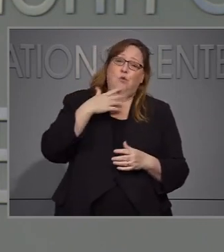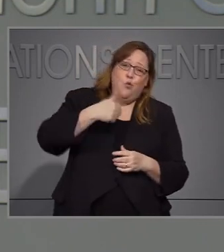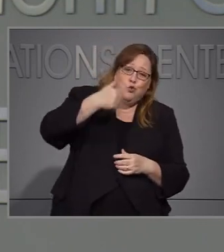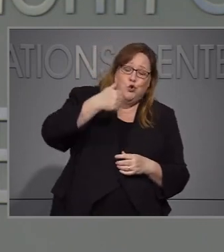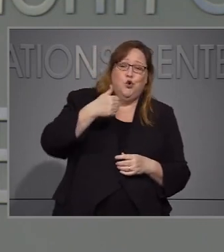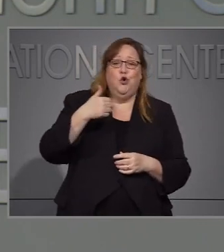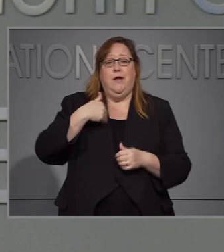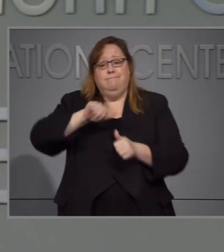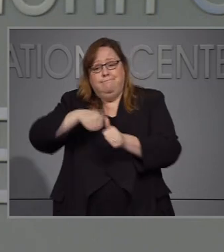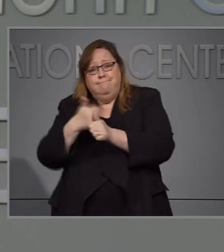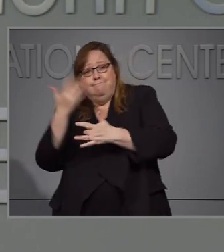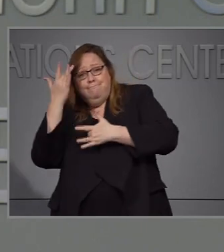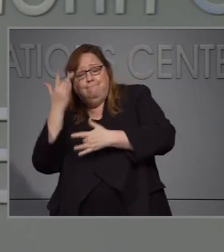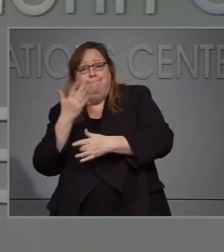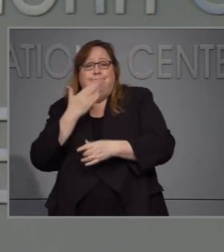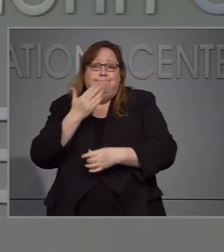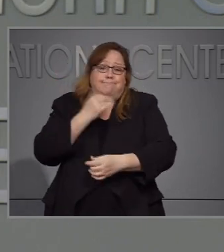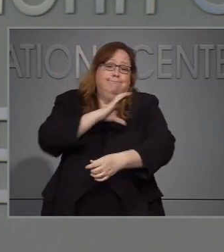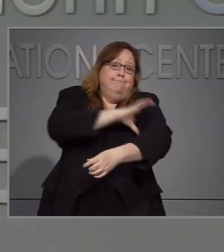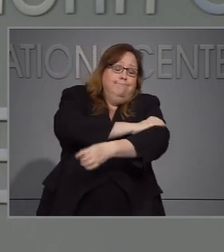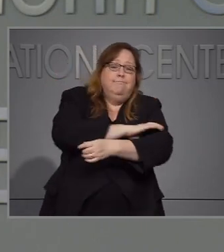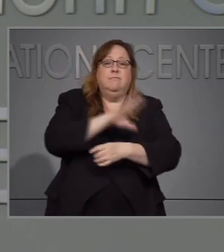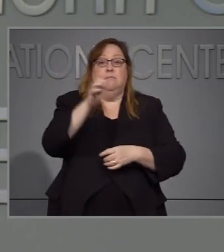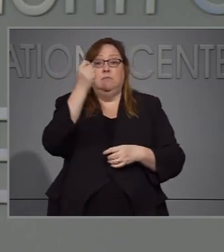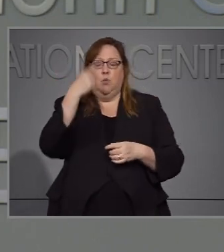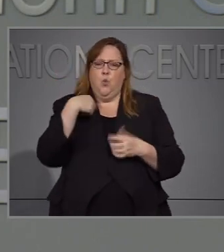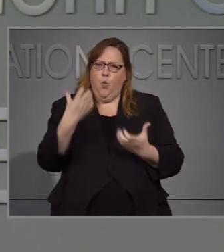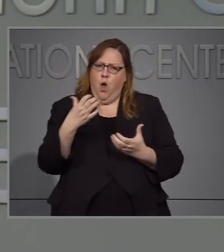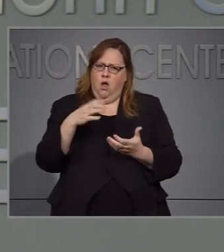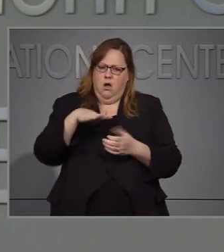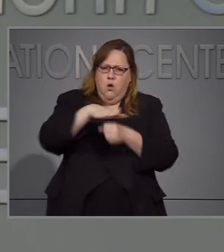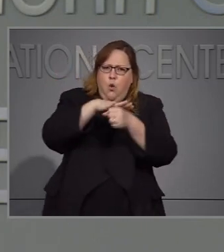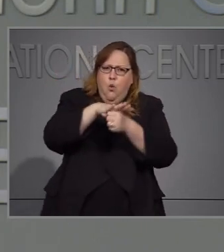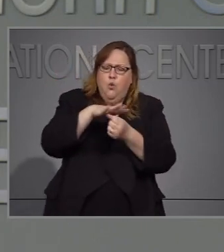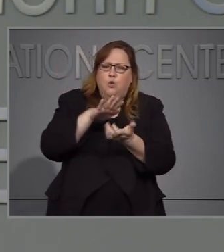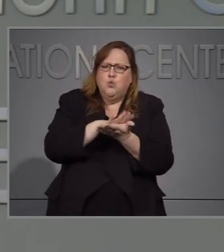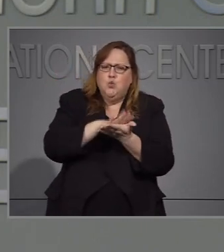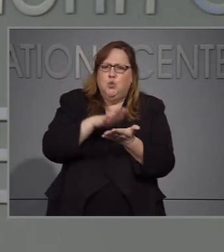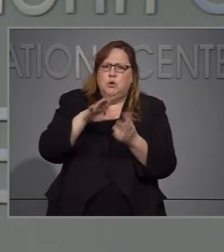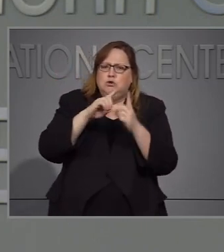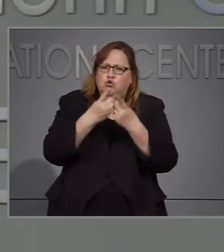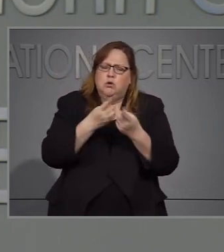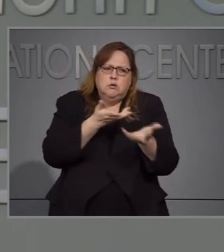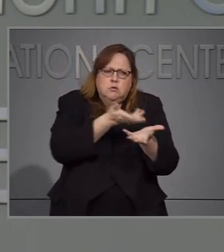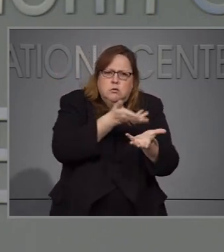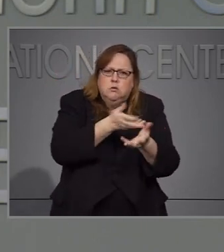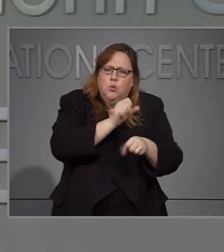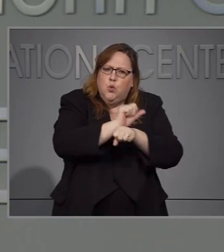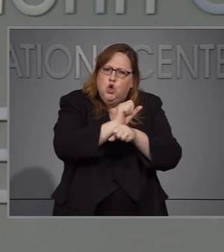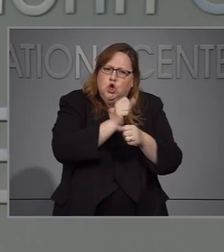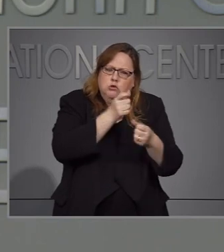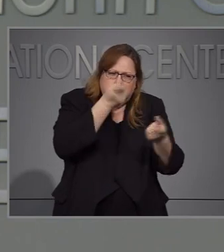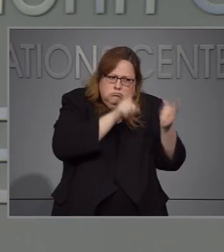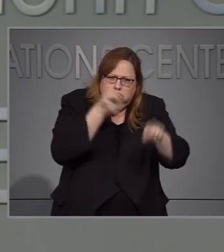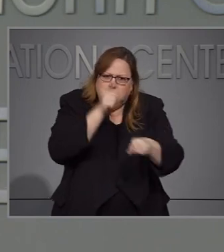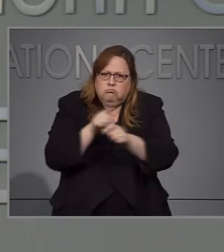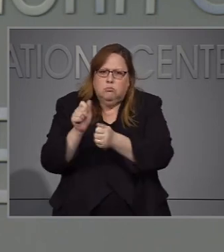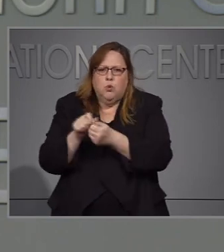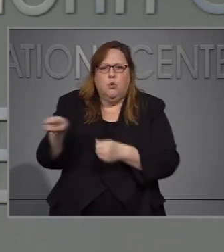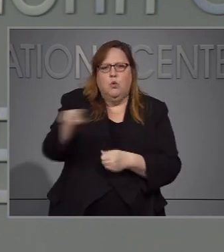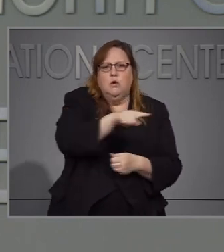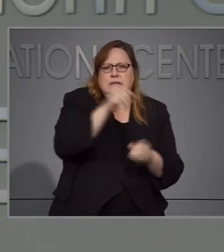with those teachers. We don't want to put teachers in a high school high-risk category at